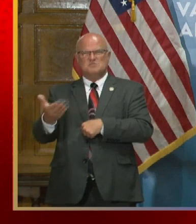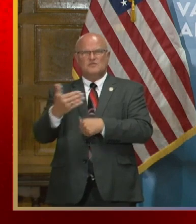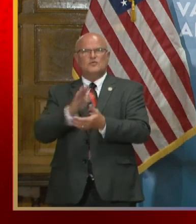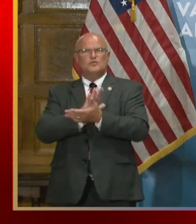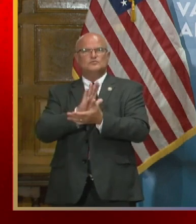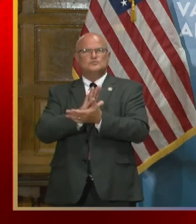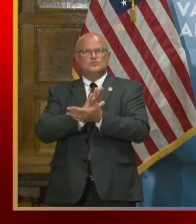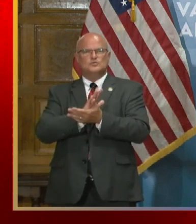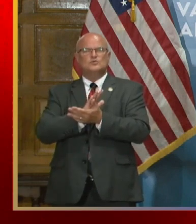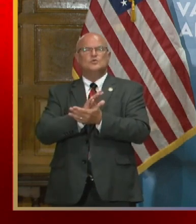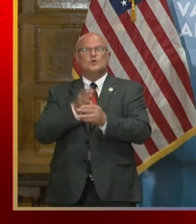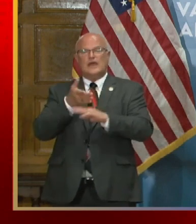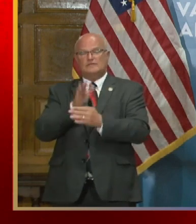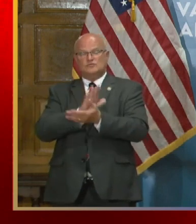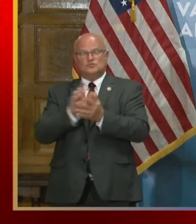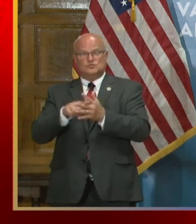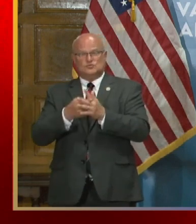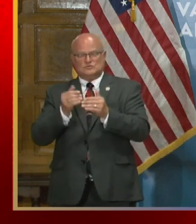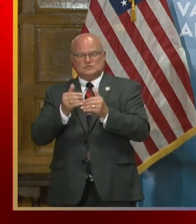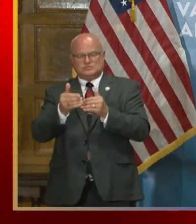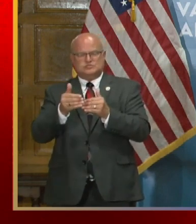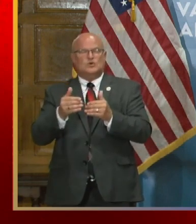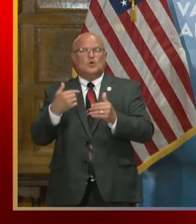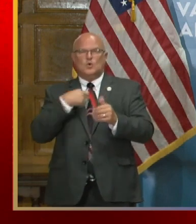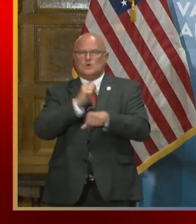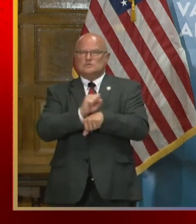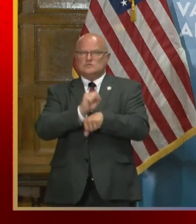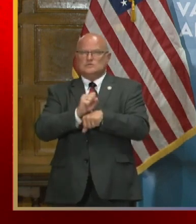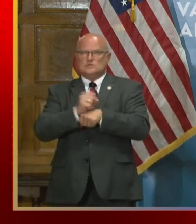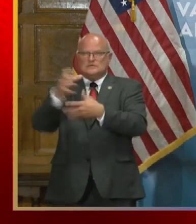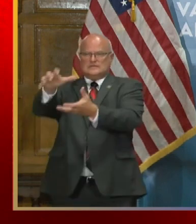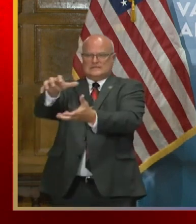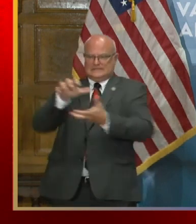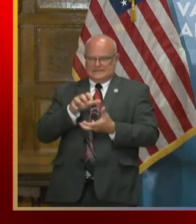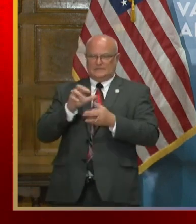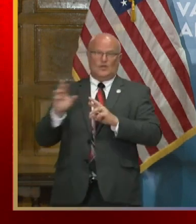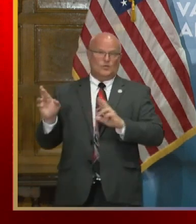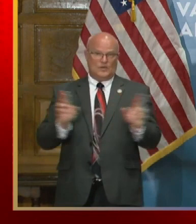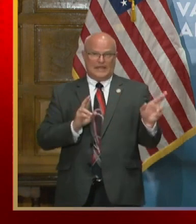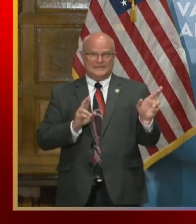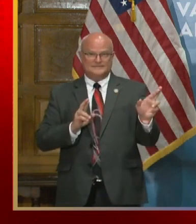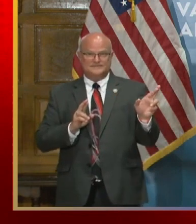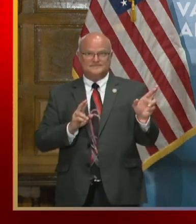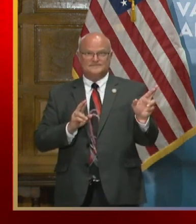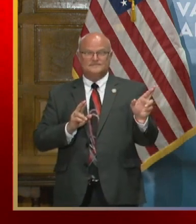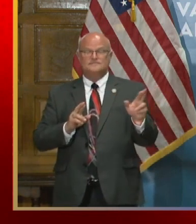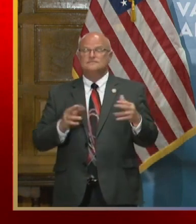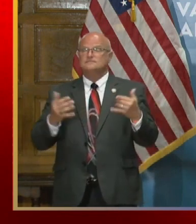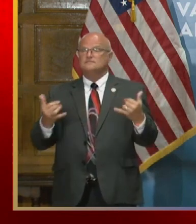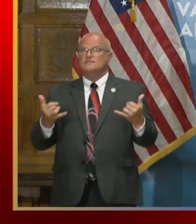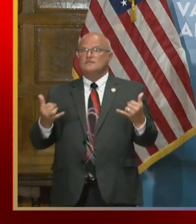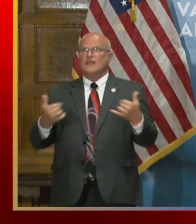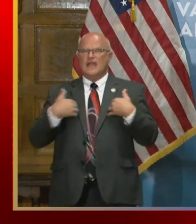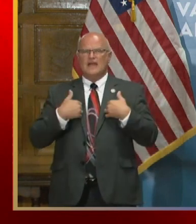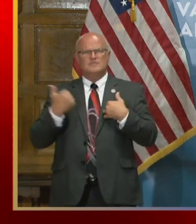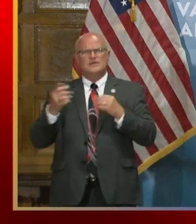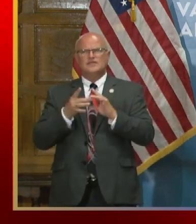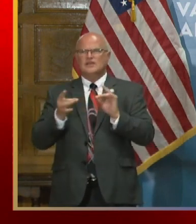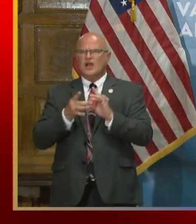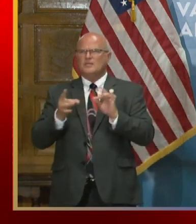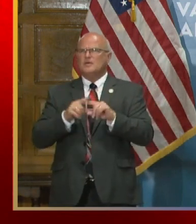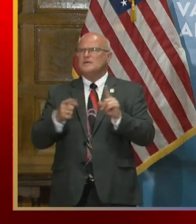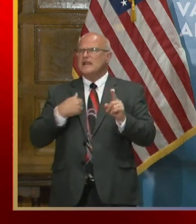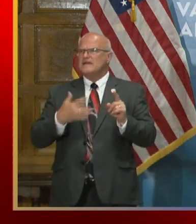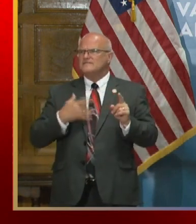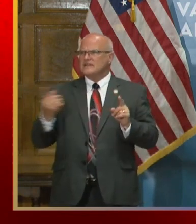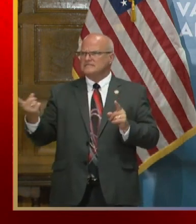before school or soon thereafter. We're working very hard to get that supply ready. And so with that, I have some other comments, but I